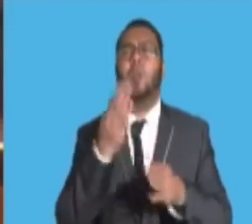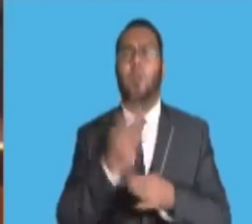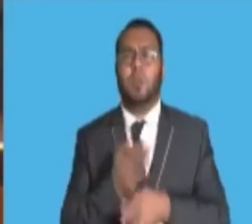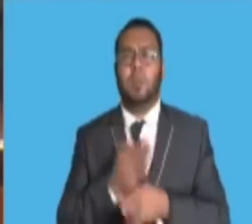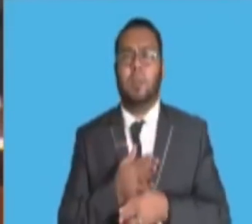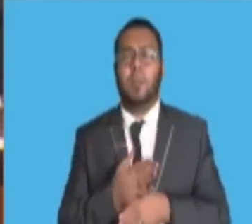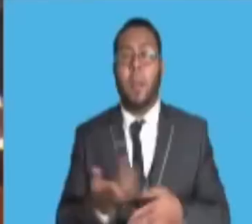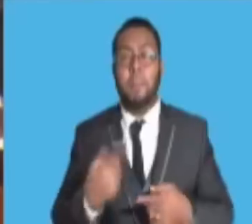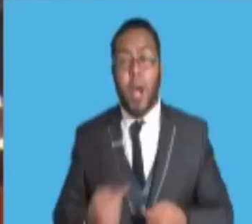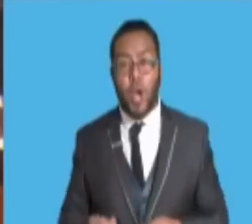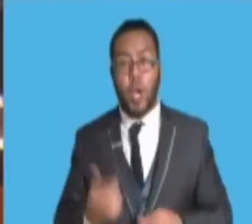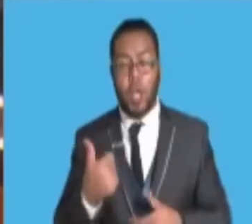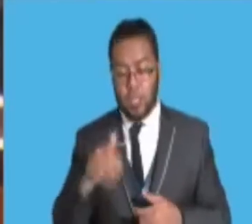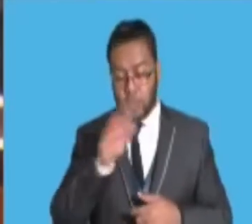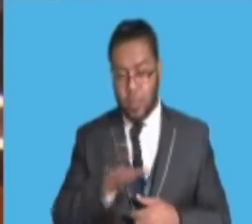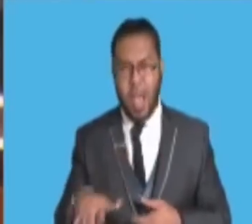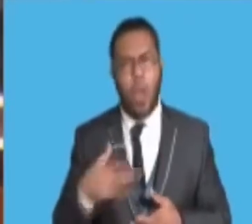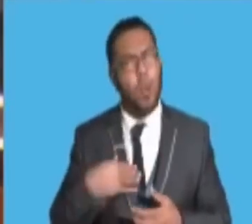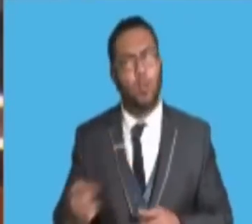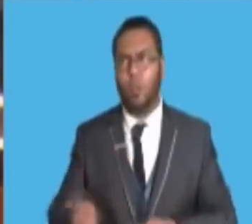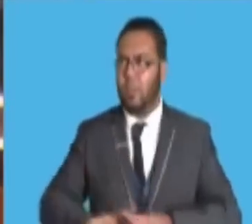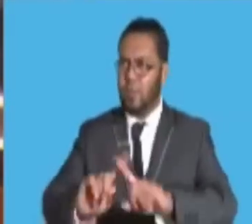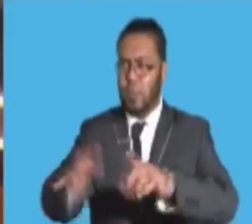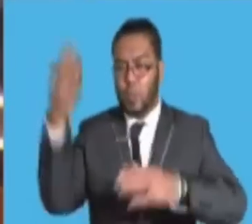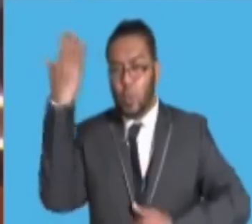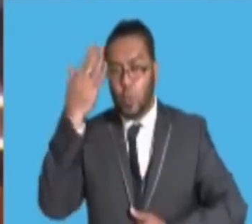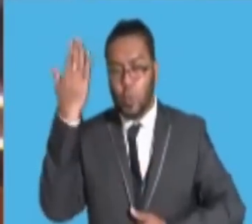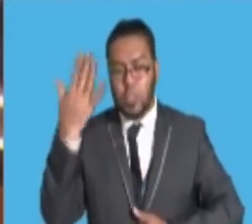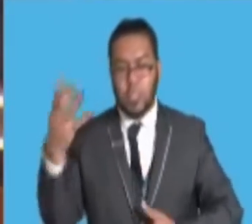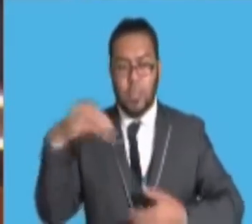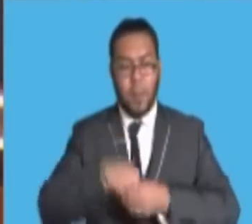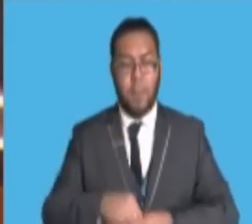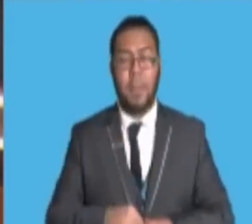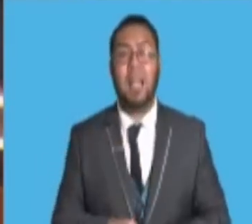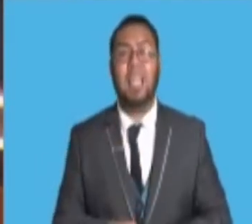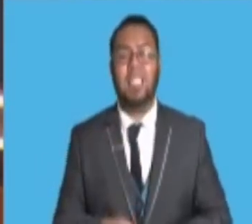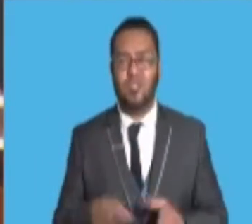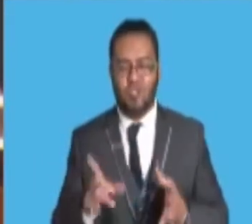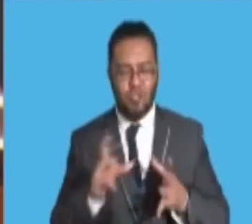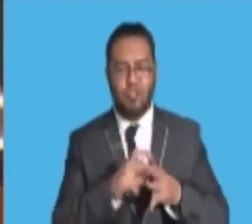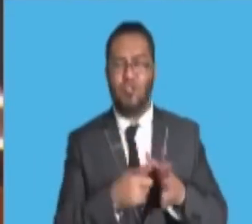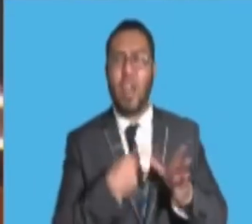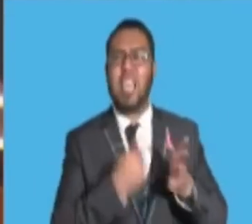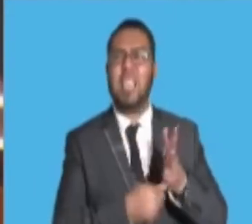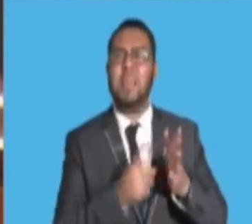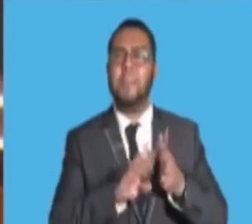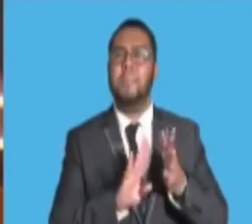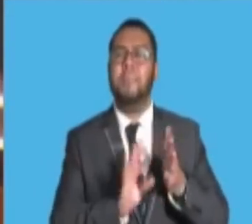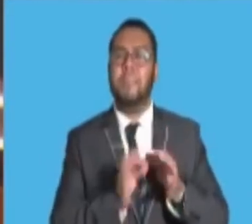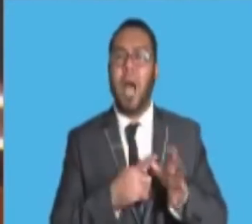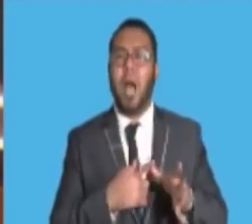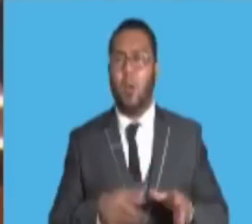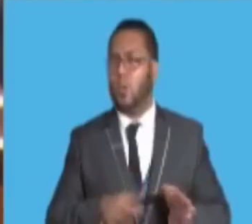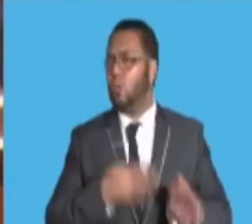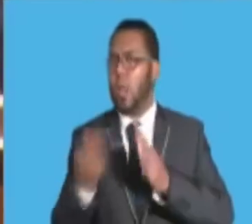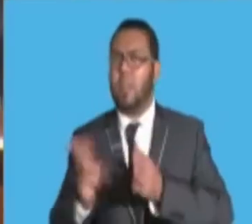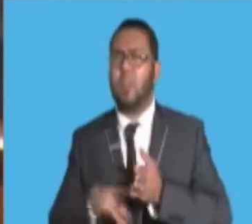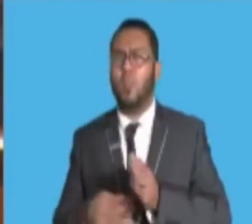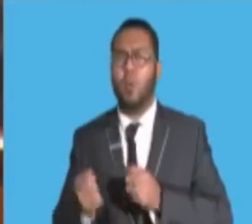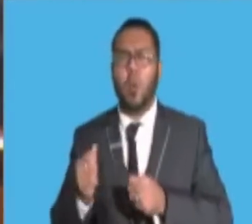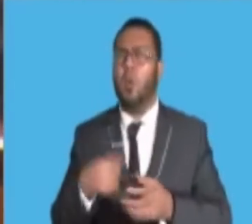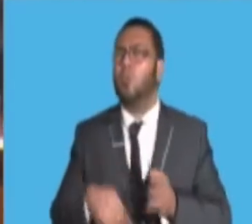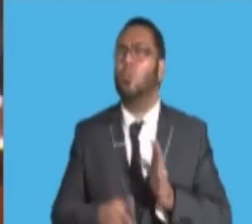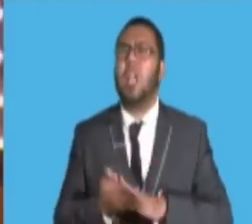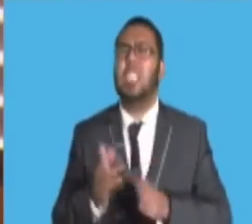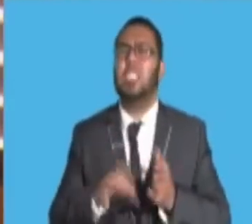In my early childhood, I went to numerous schools, Delanemas Government School in Raimba, Lelin Memorial in Natambua, Lambasa College, Nisimu